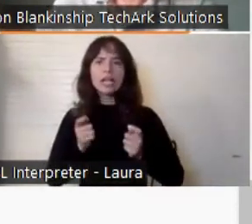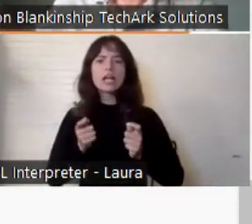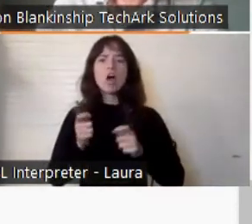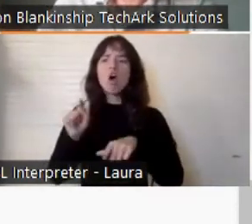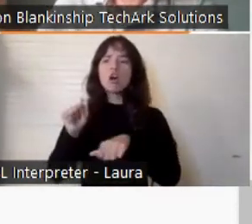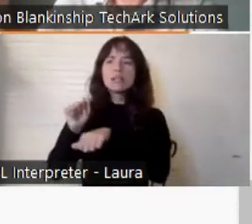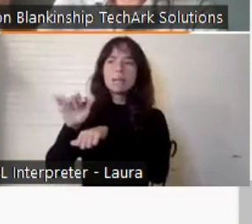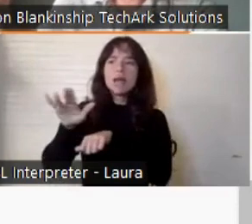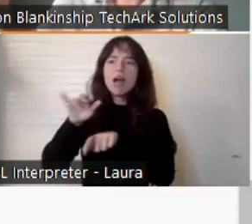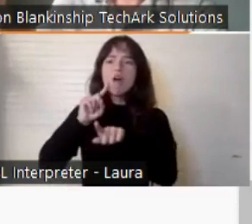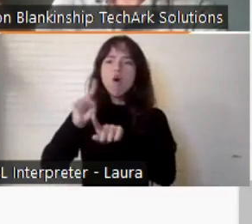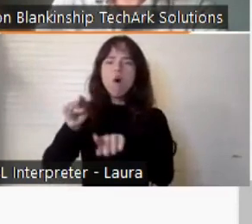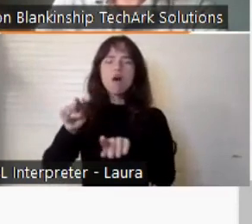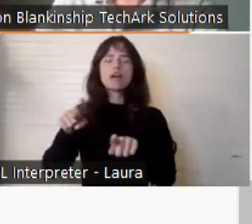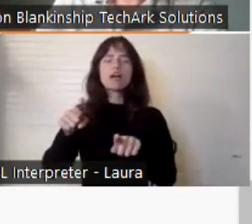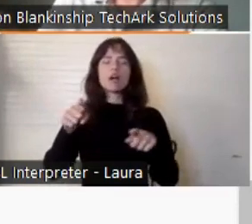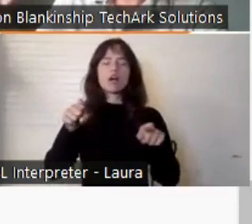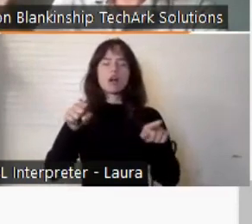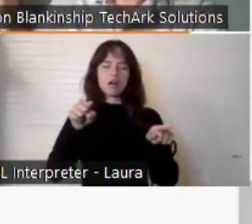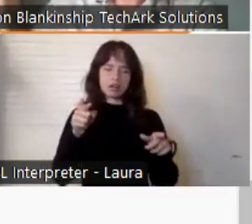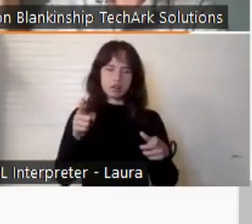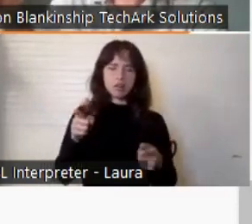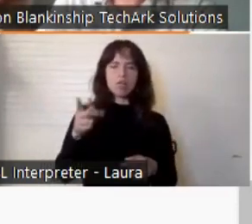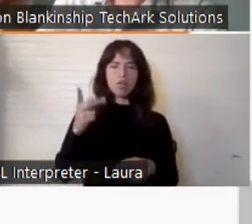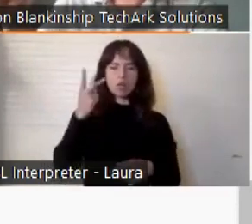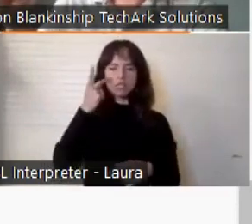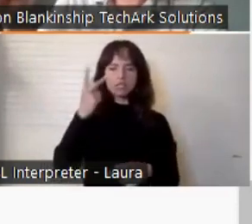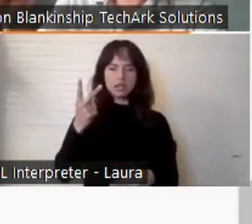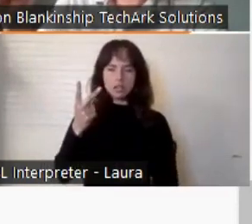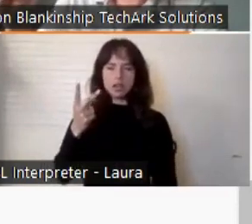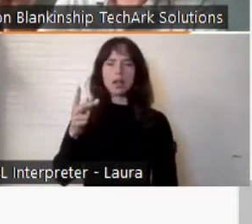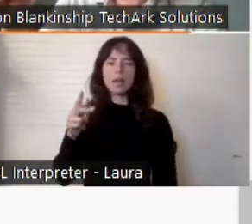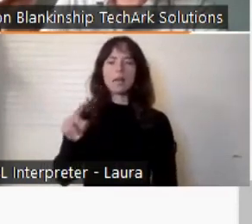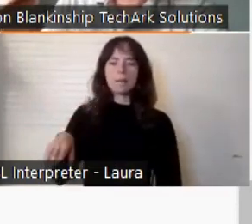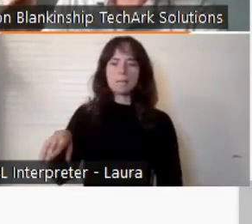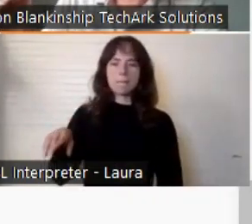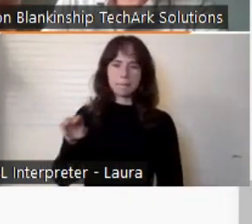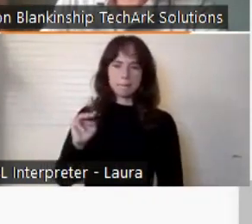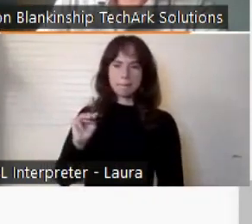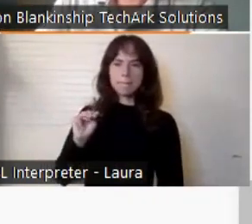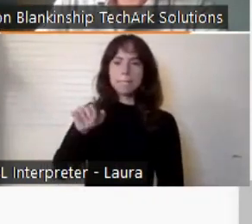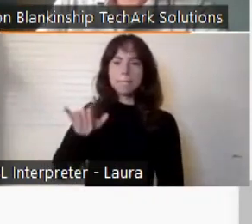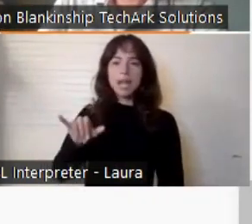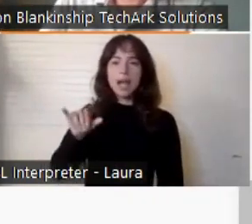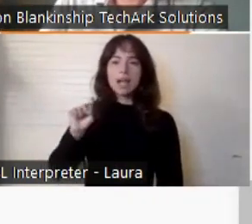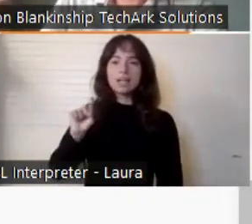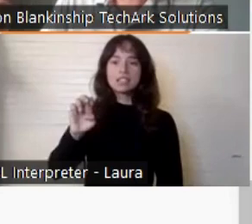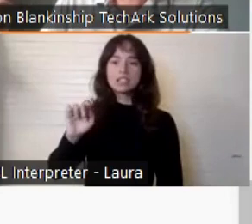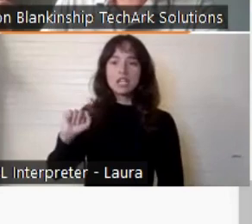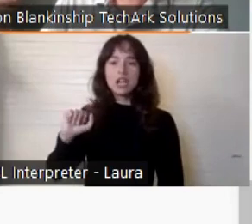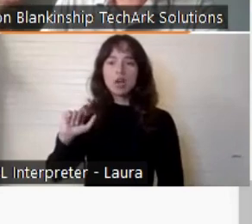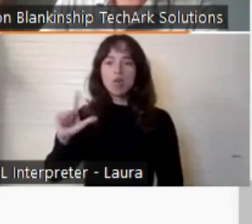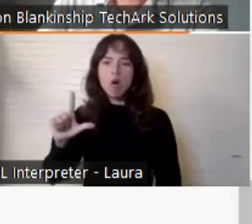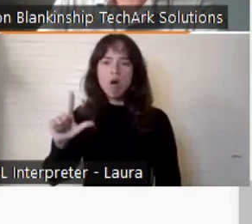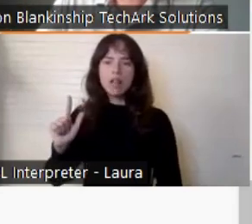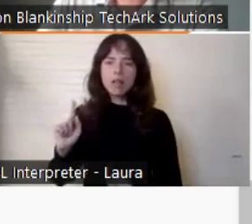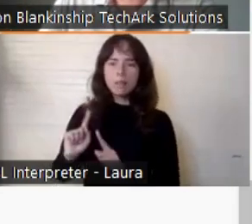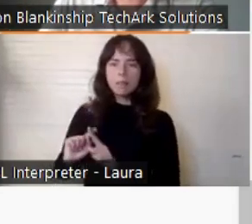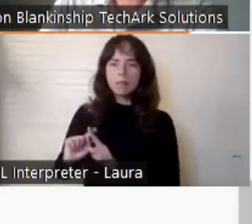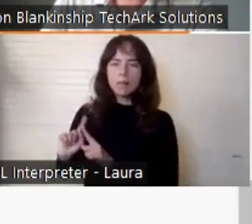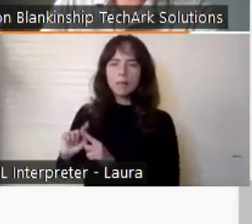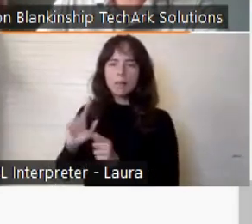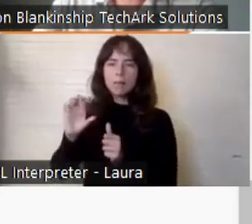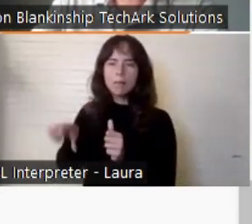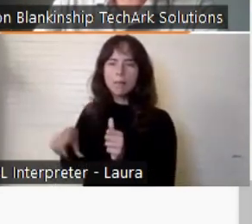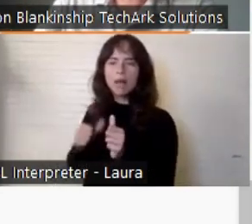databases, MongoDB, MySQL, having a massive customer database from which to draw information when a user logs